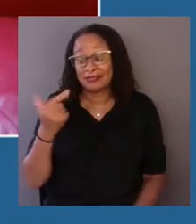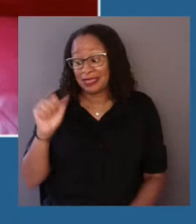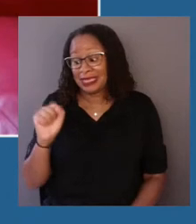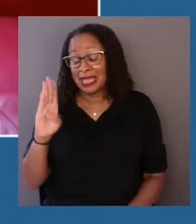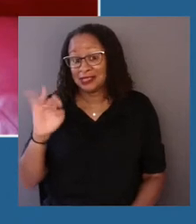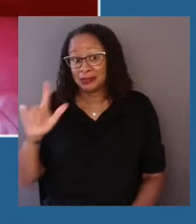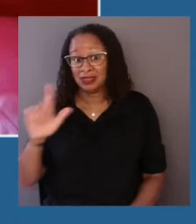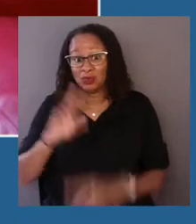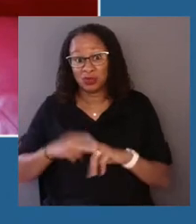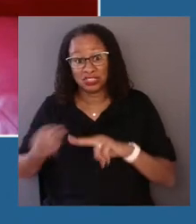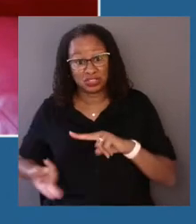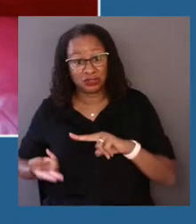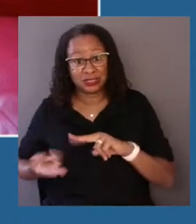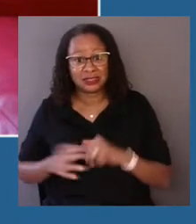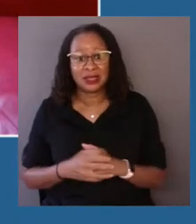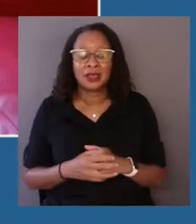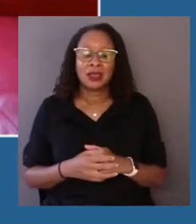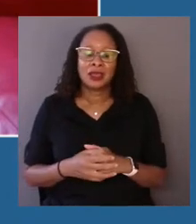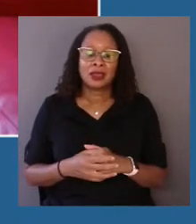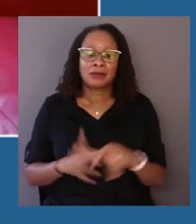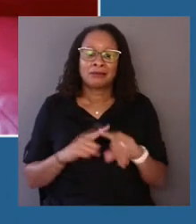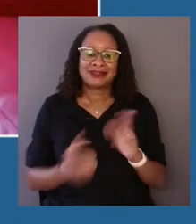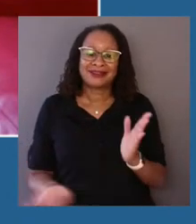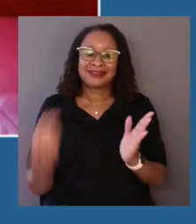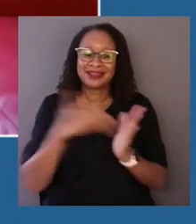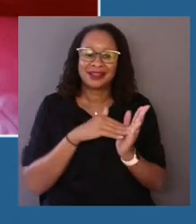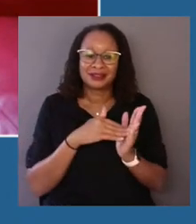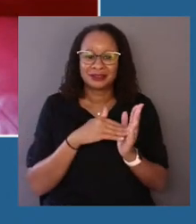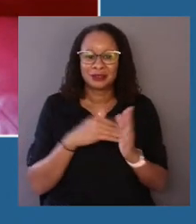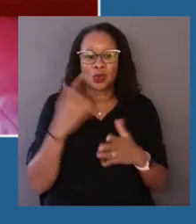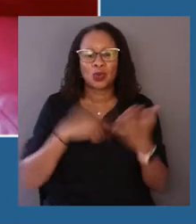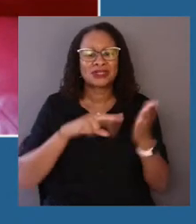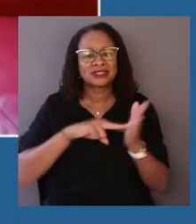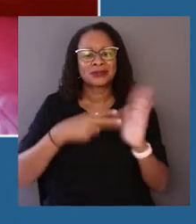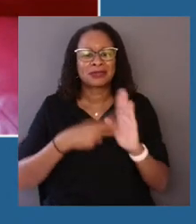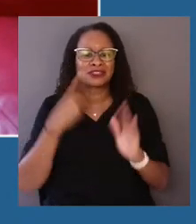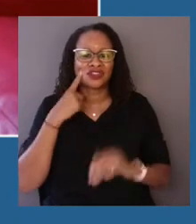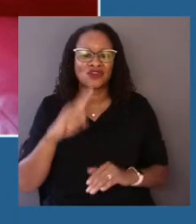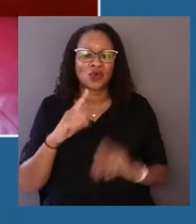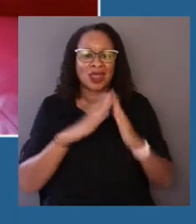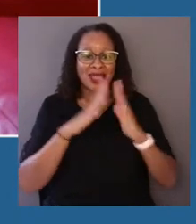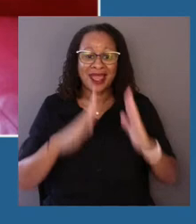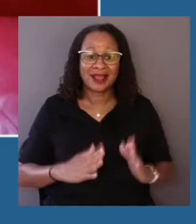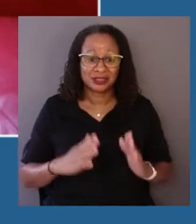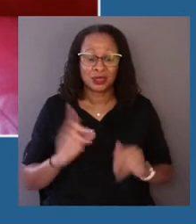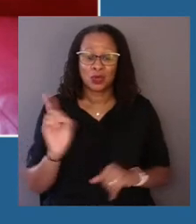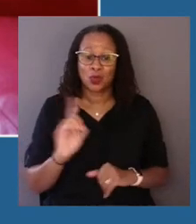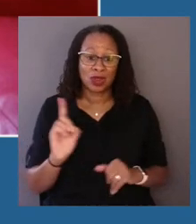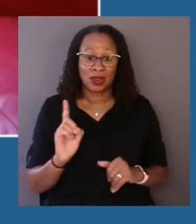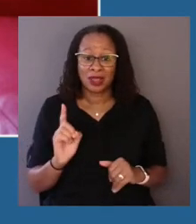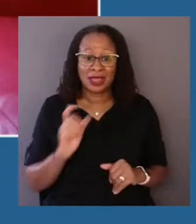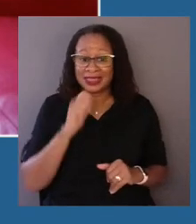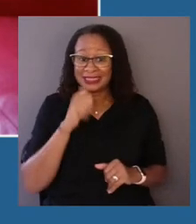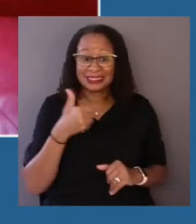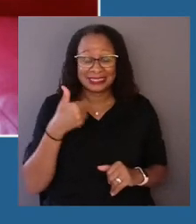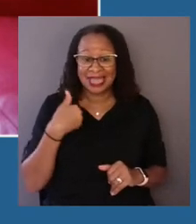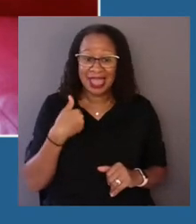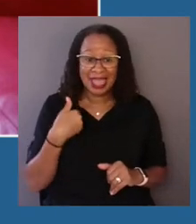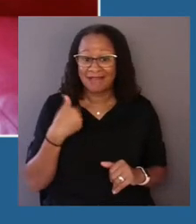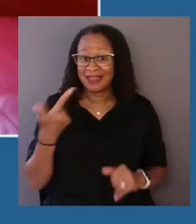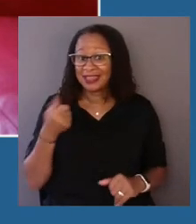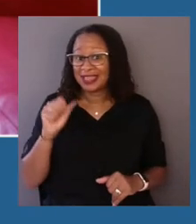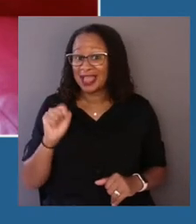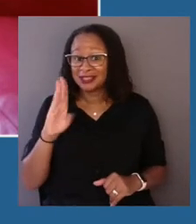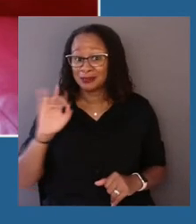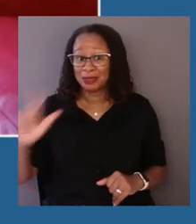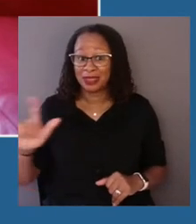decrease. But again, what does that mean for households where they may not have been paying a gas bill, but they